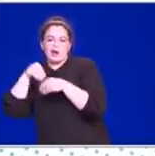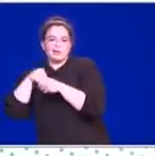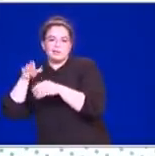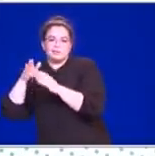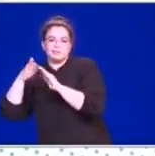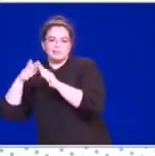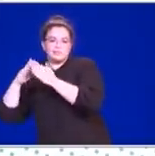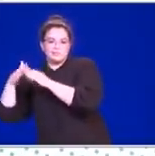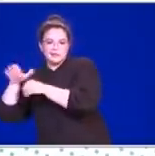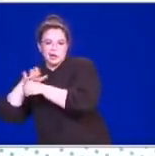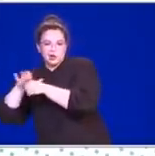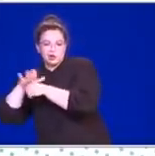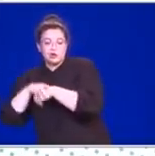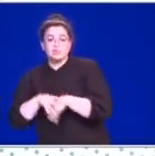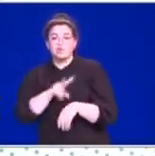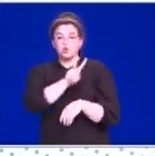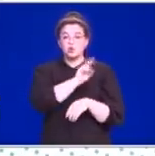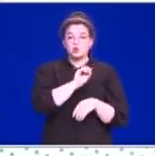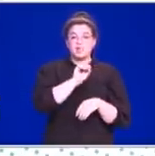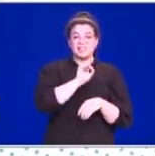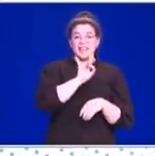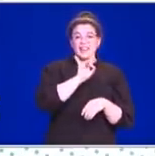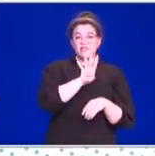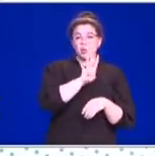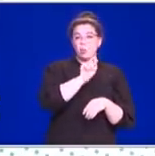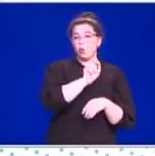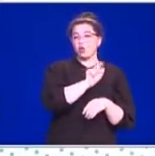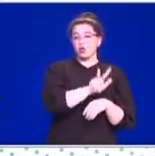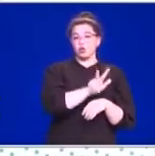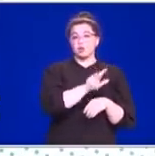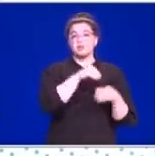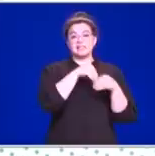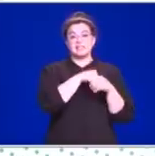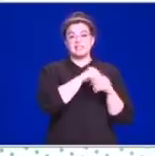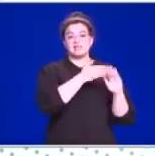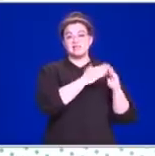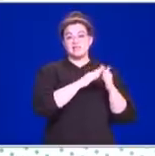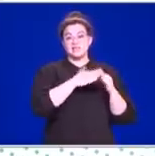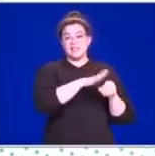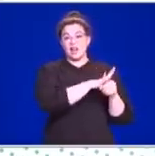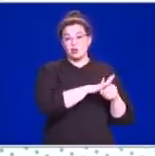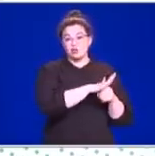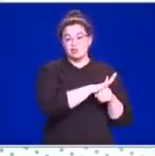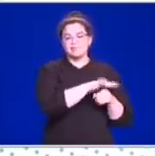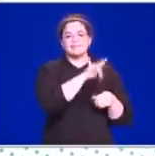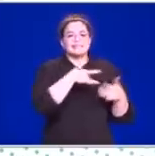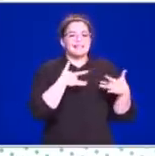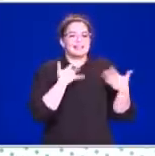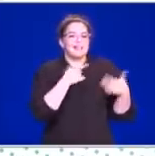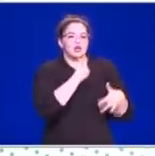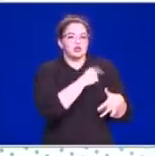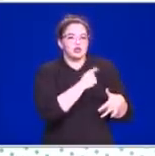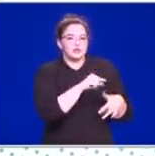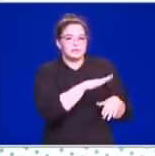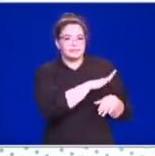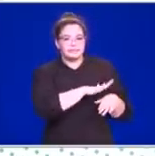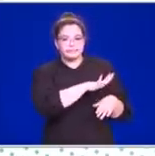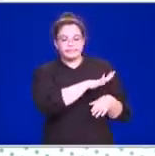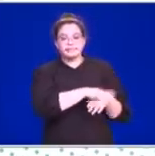2000, 84.3% of the U.S. population was in a metro area. That's the light green section of the graphic on the